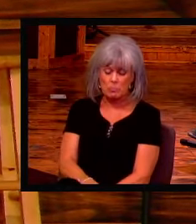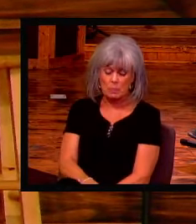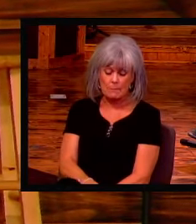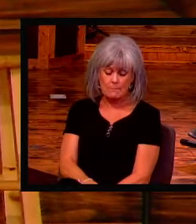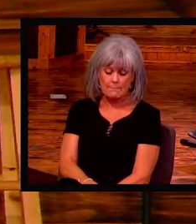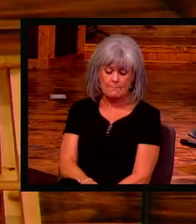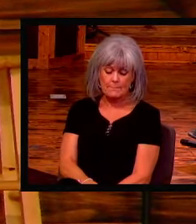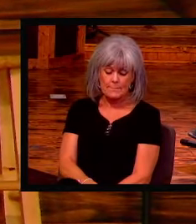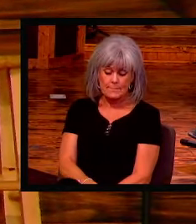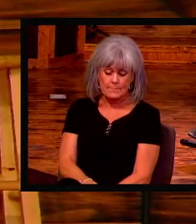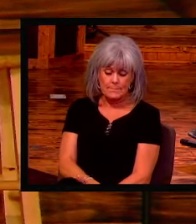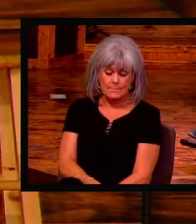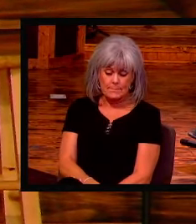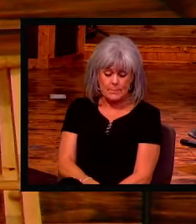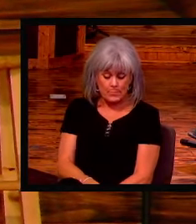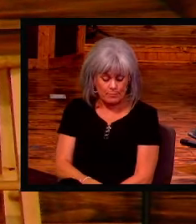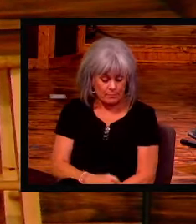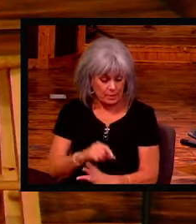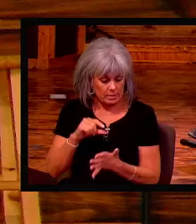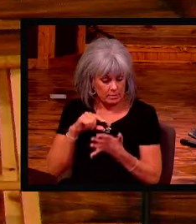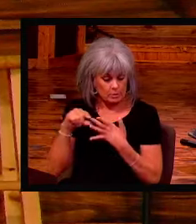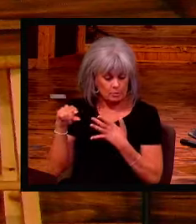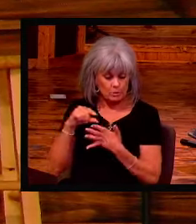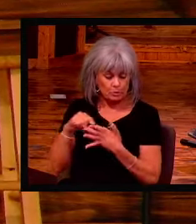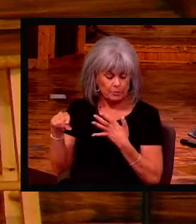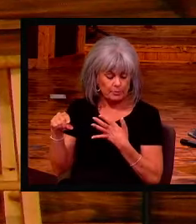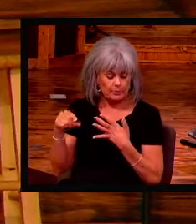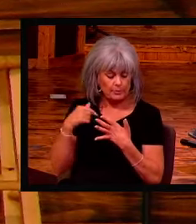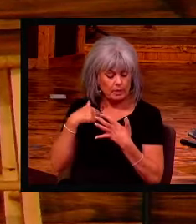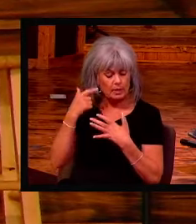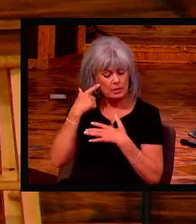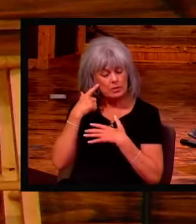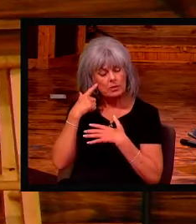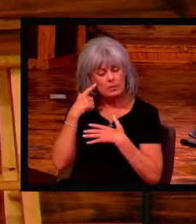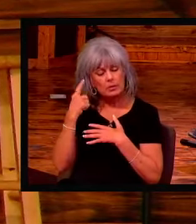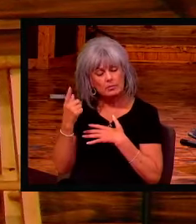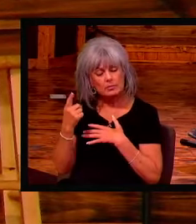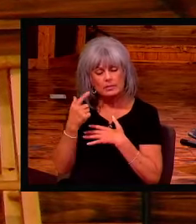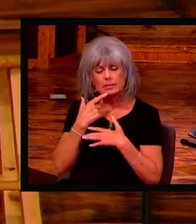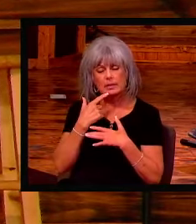And he put this scripture on my heart, and then I heard him say something.